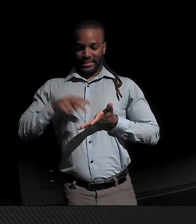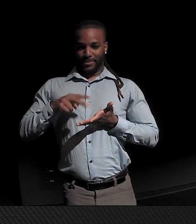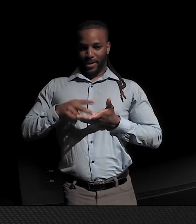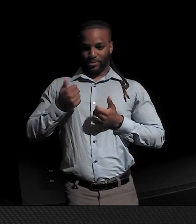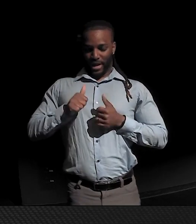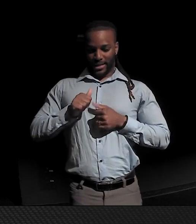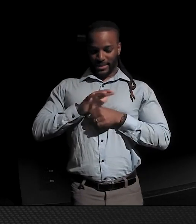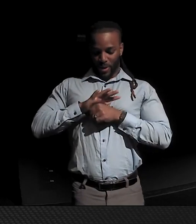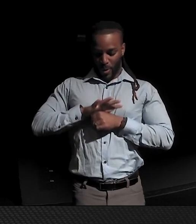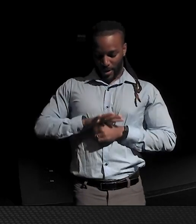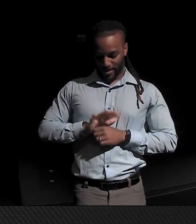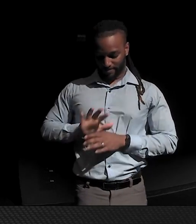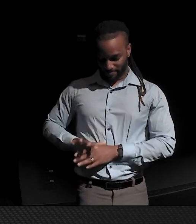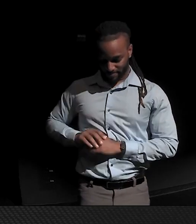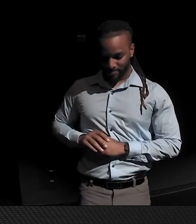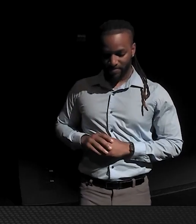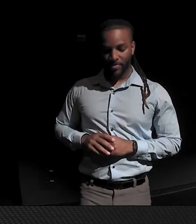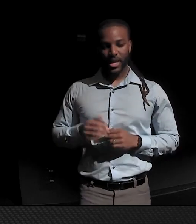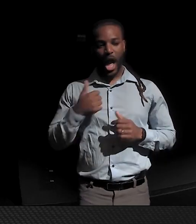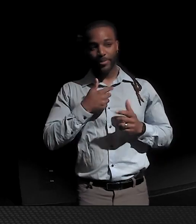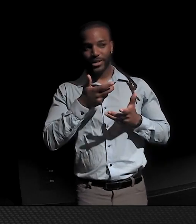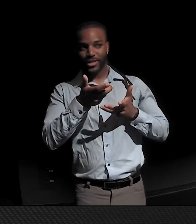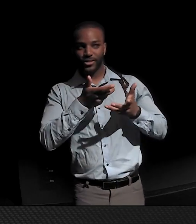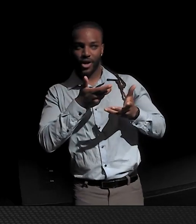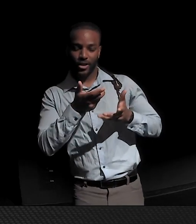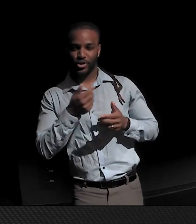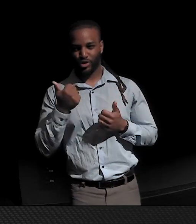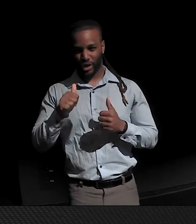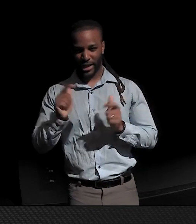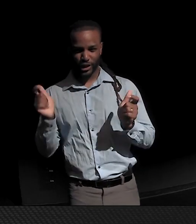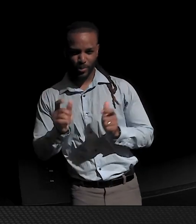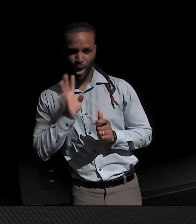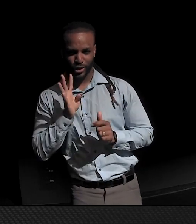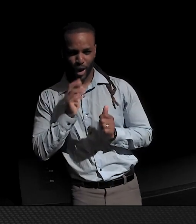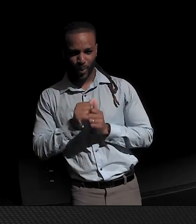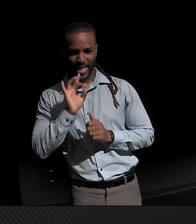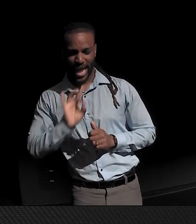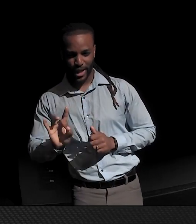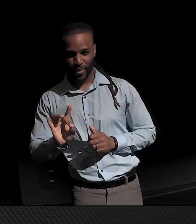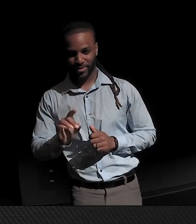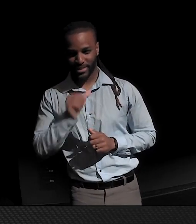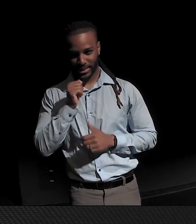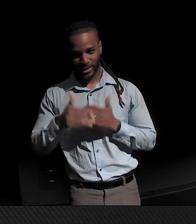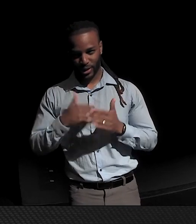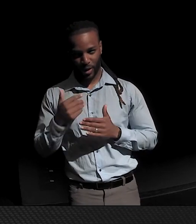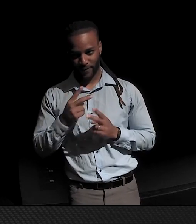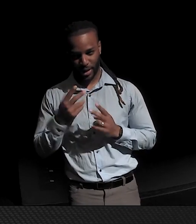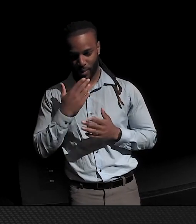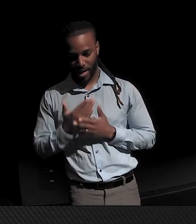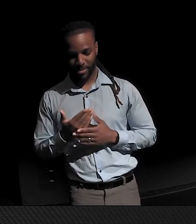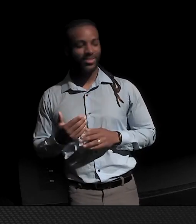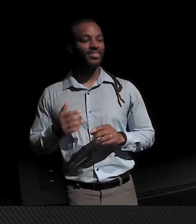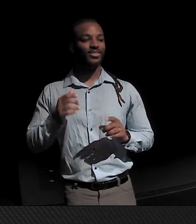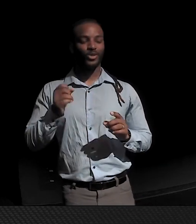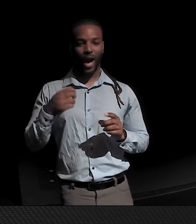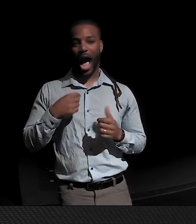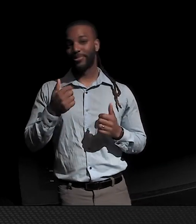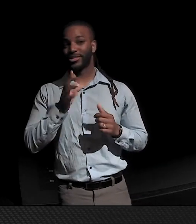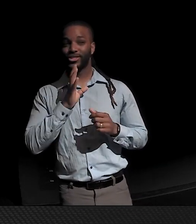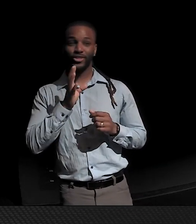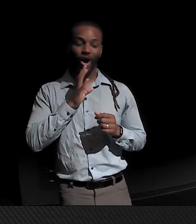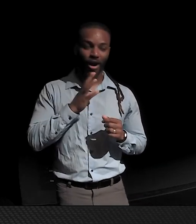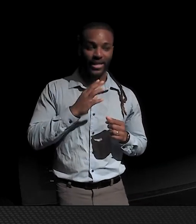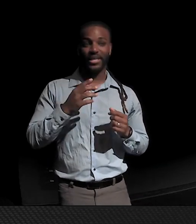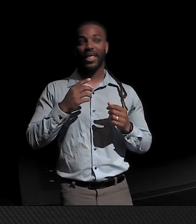so I'm, like, small-talking with them. Have you ever tried to small-talk with an 8-year-old? It doesn't go super well. And so I'm just talking,